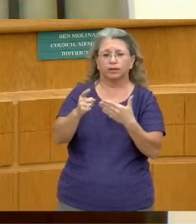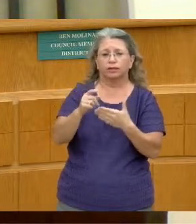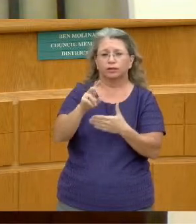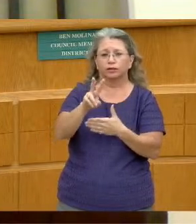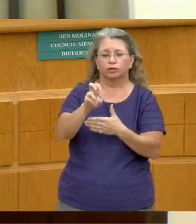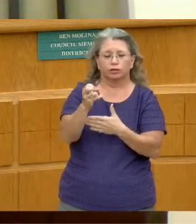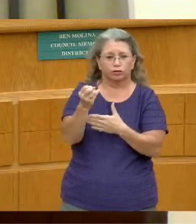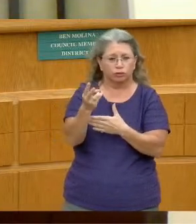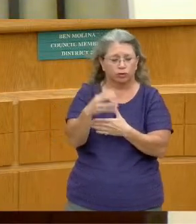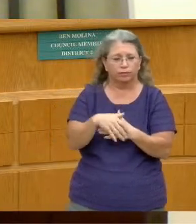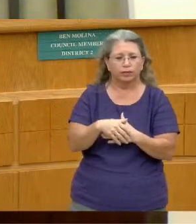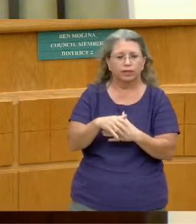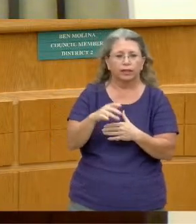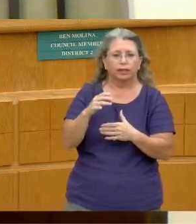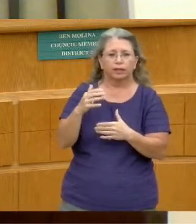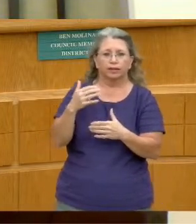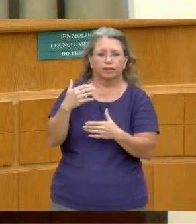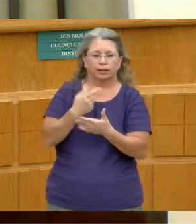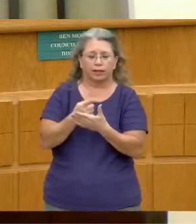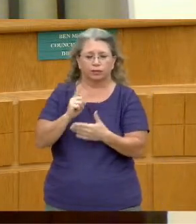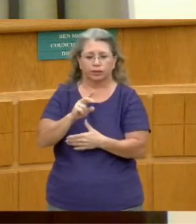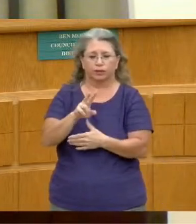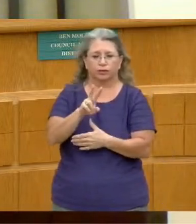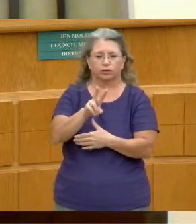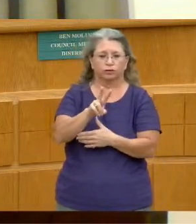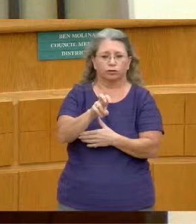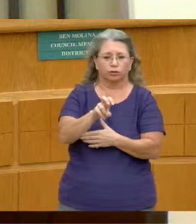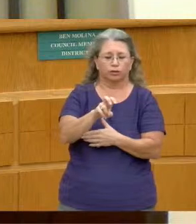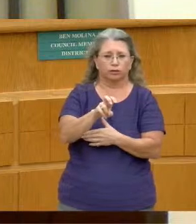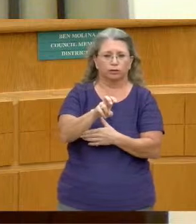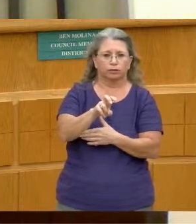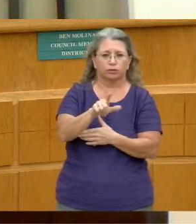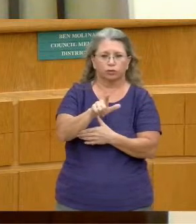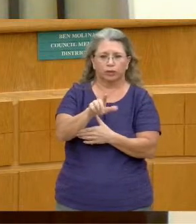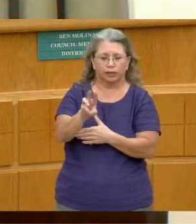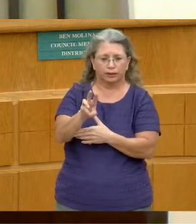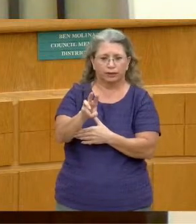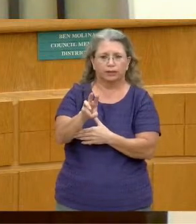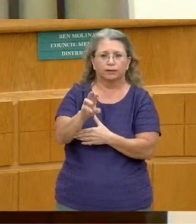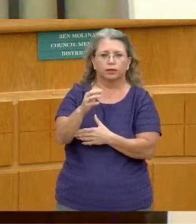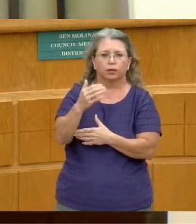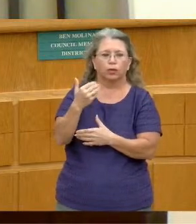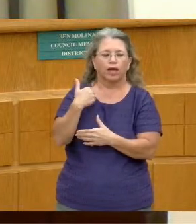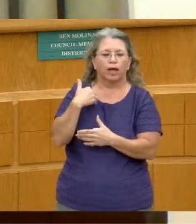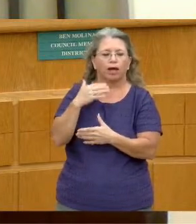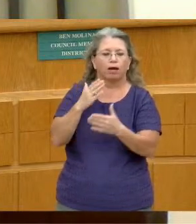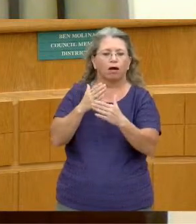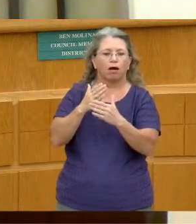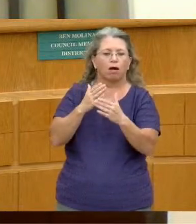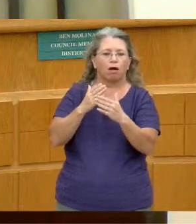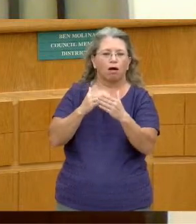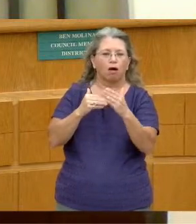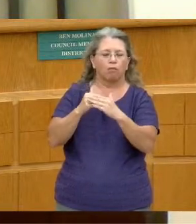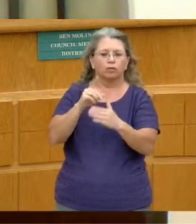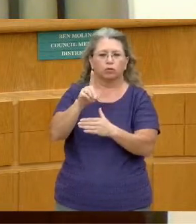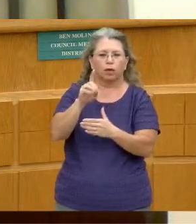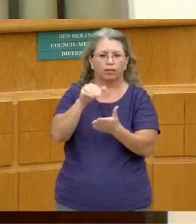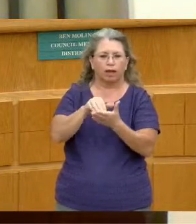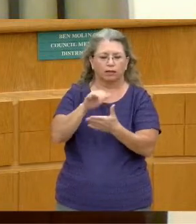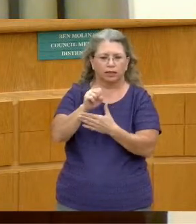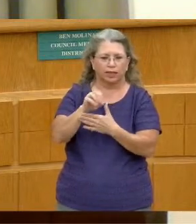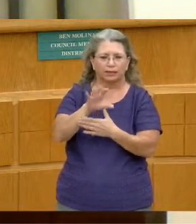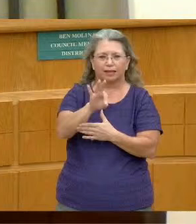week, ending in June 26th, we had almost 1,000 cases. To be exact,